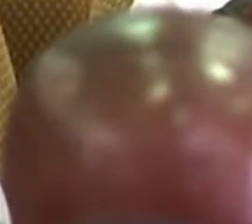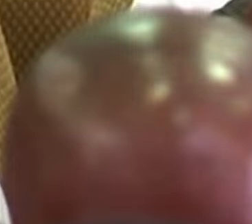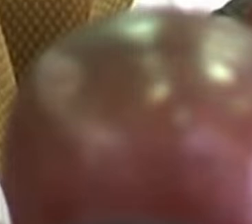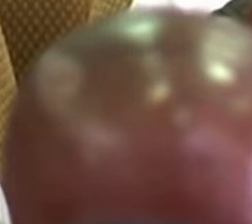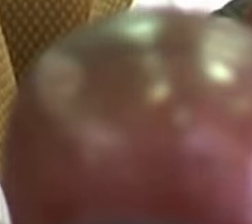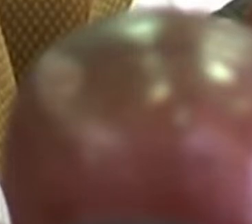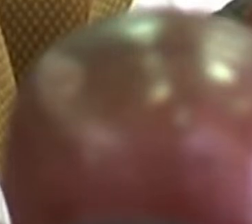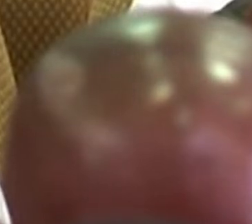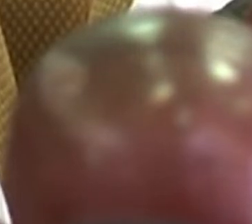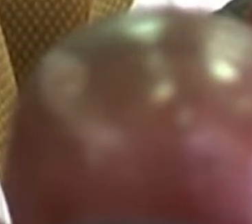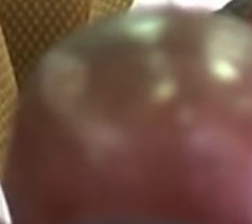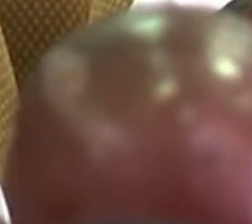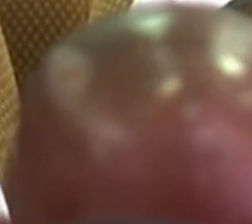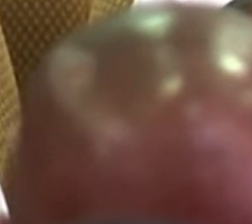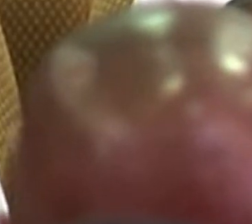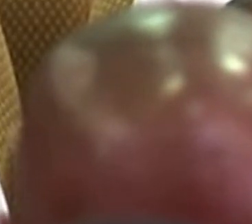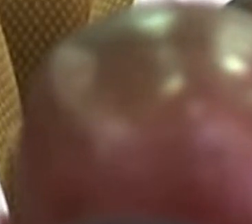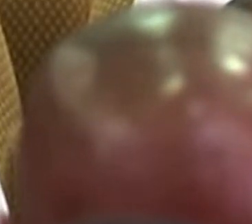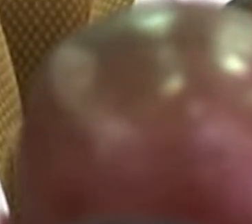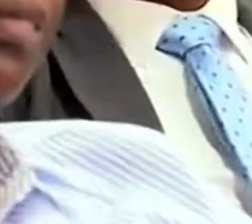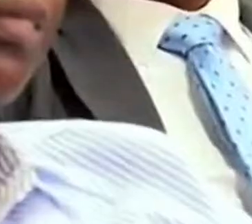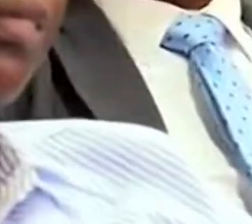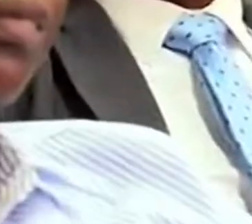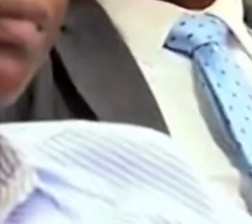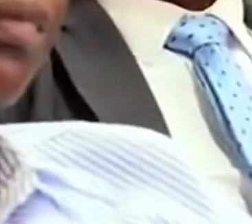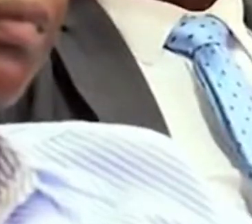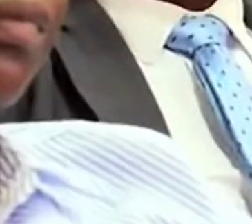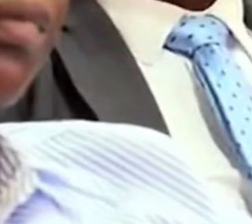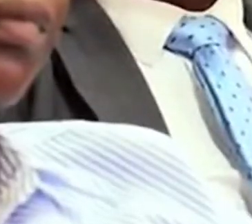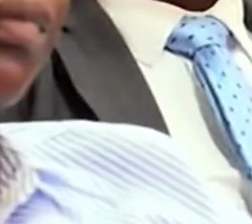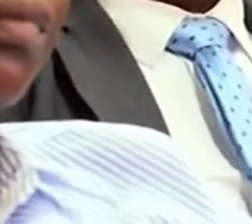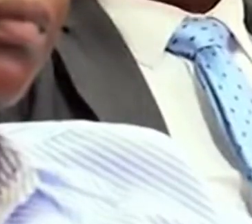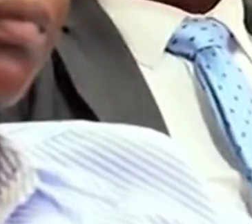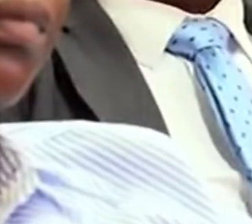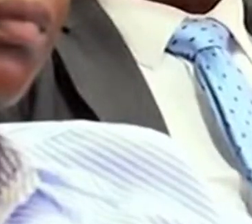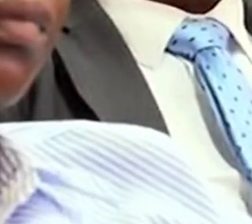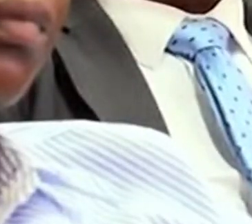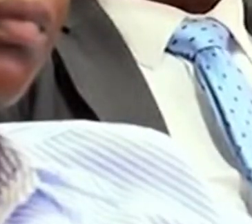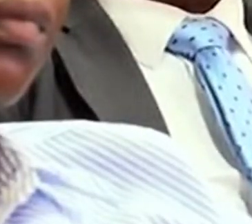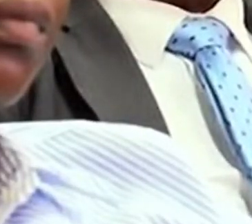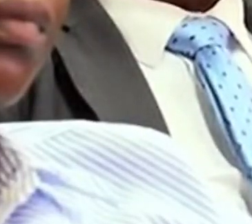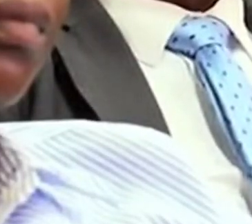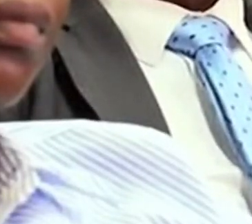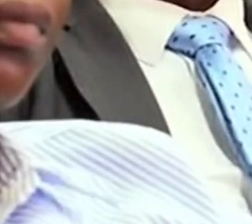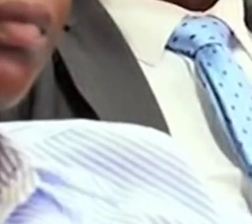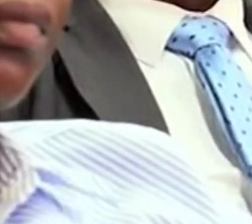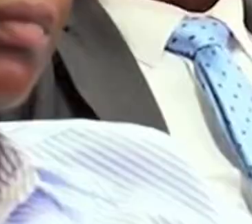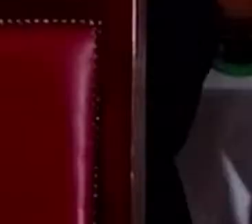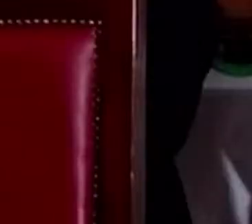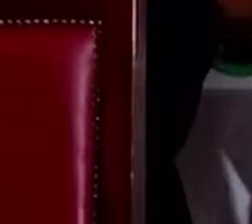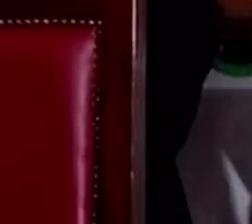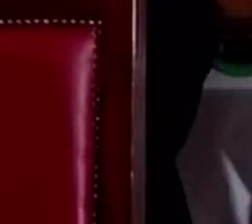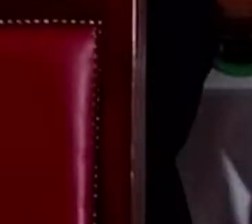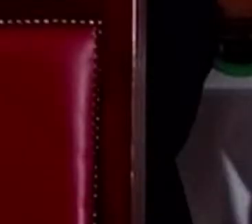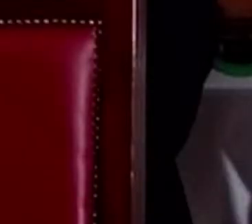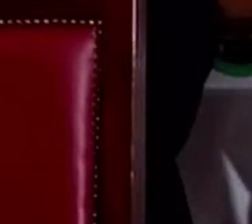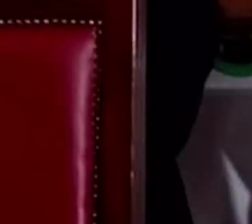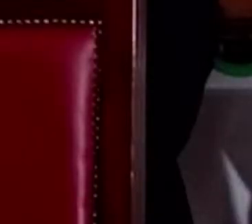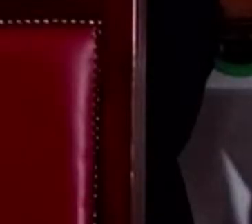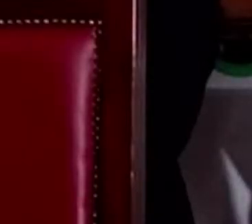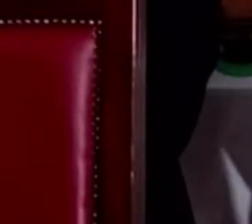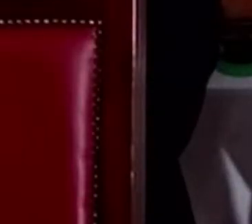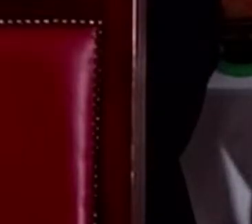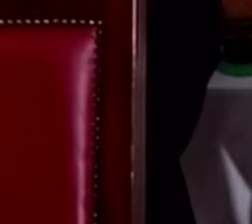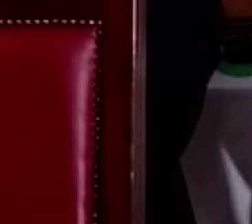Speaker expressed confidence that the constituency officers will play an active role in data collection for parliamentary